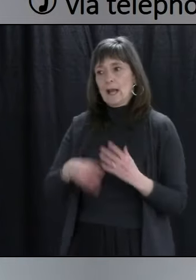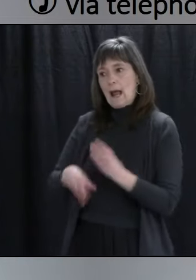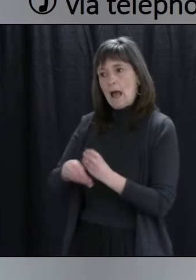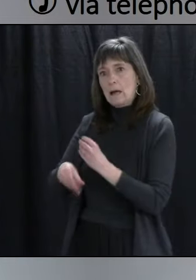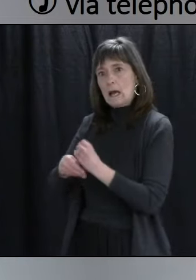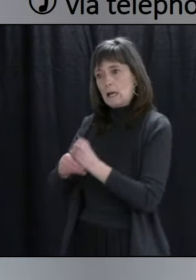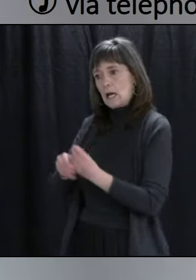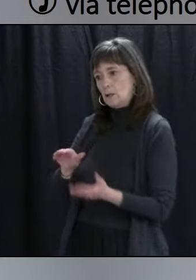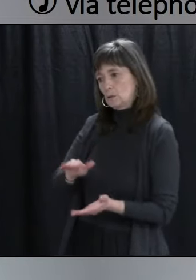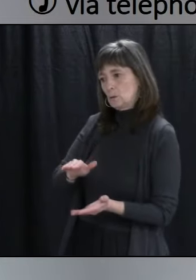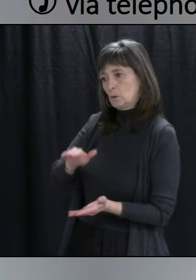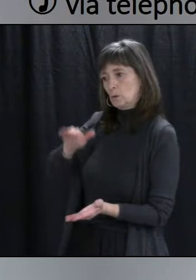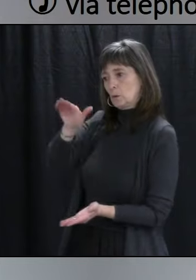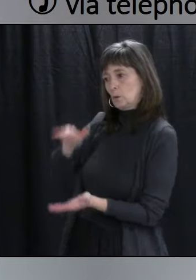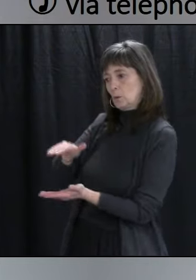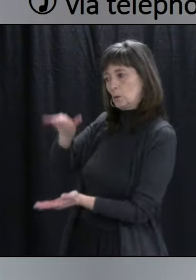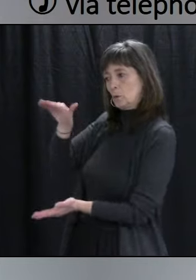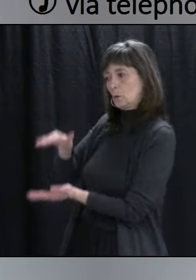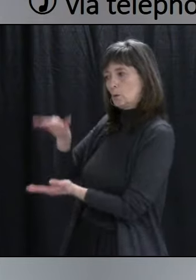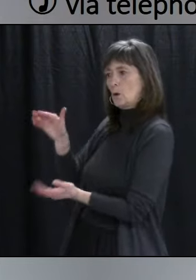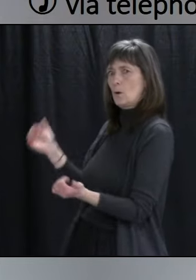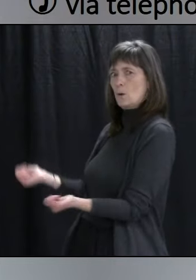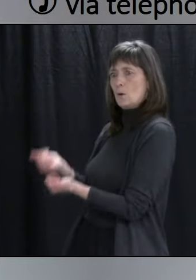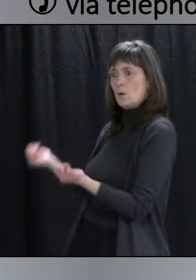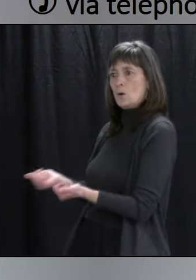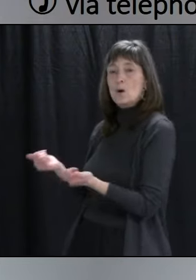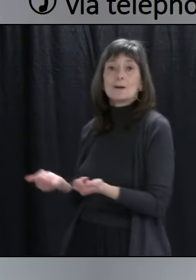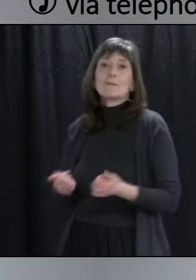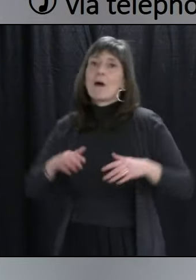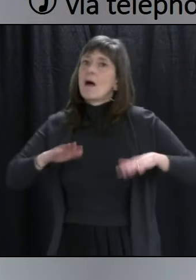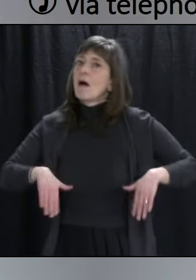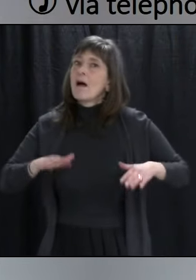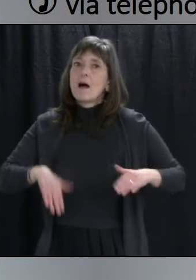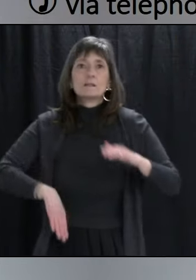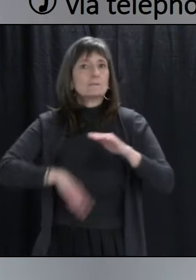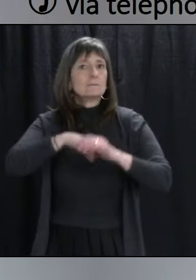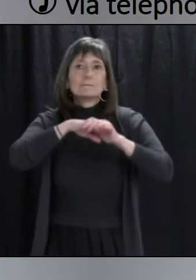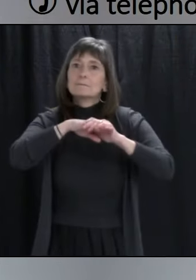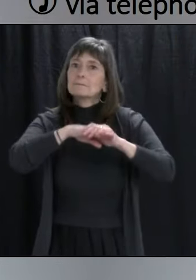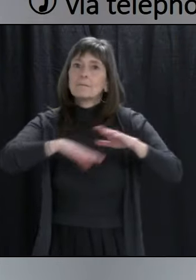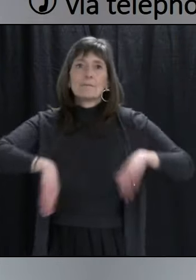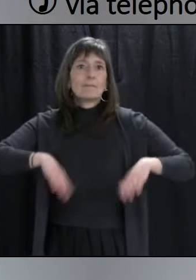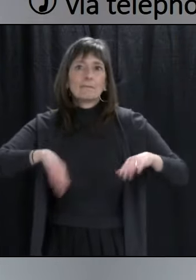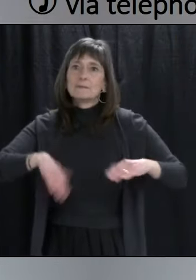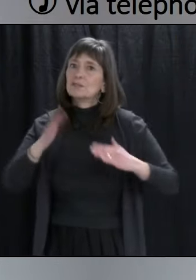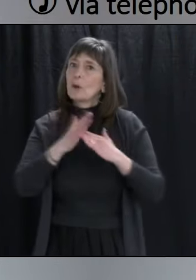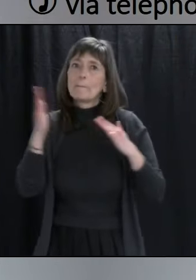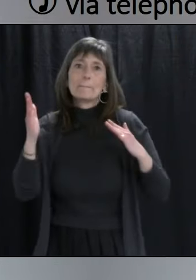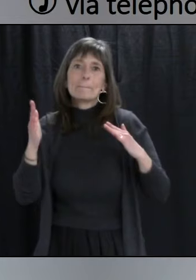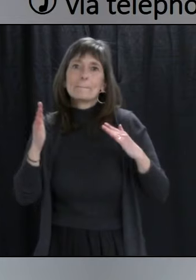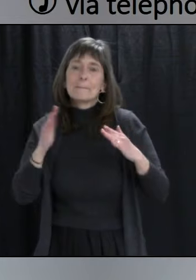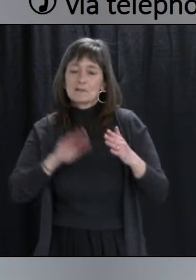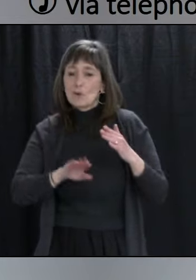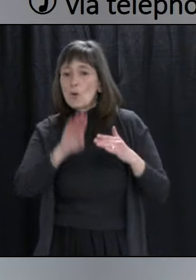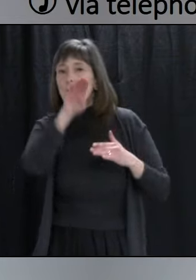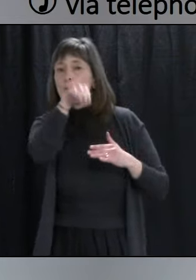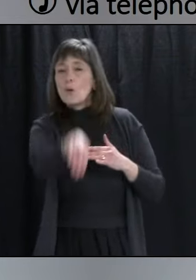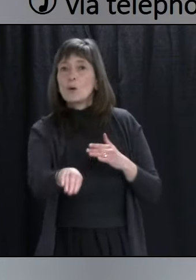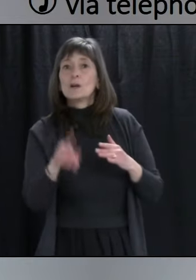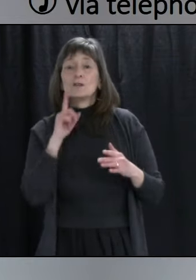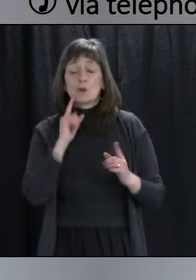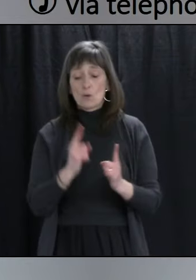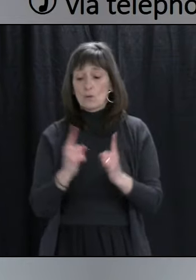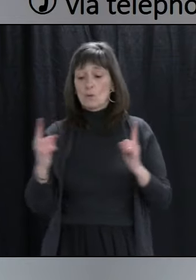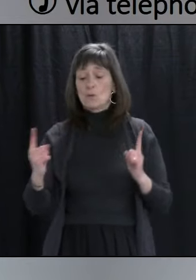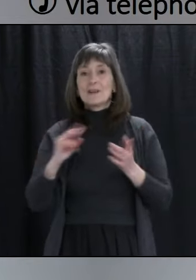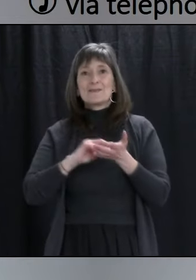can meet the surge. Distancing also reduces the magnitude of that peak, the size of it. And what that